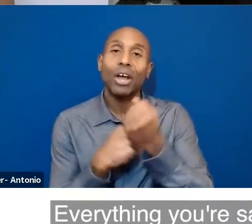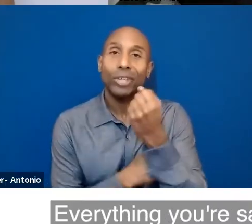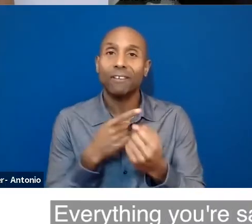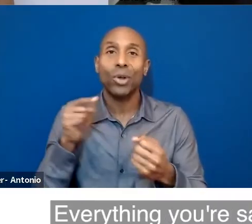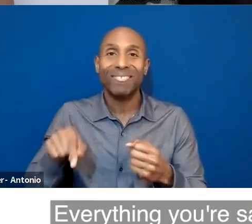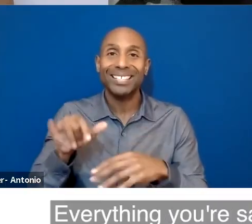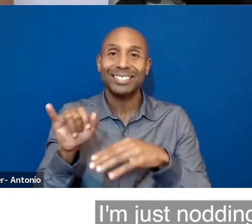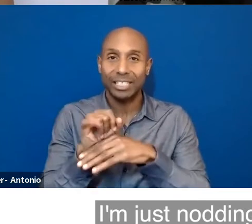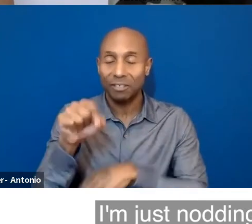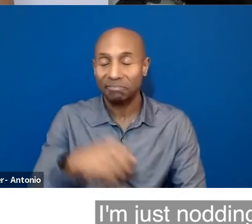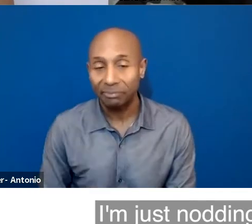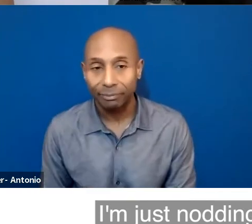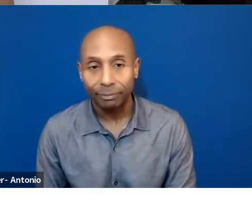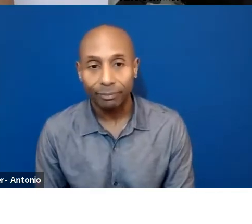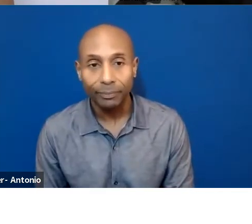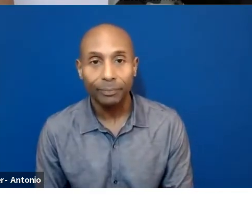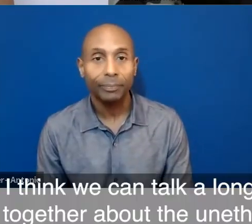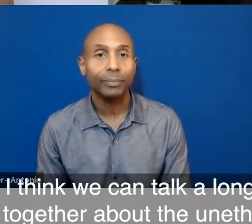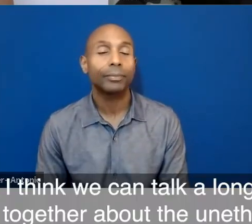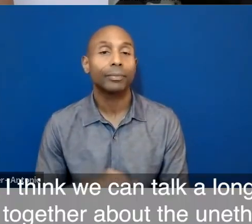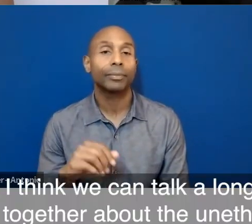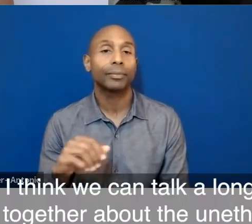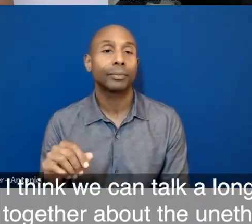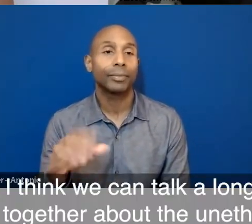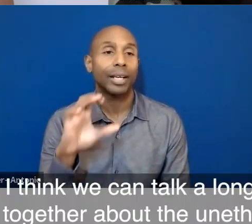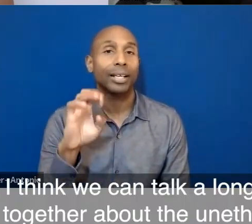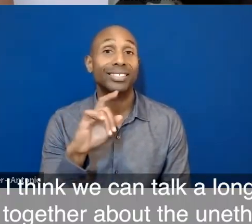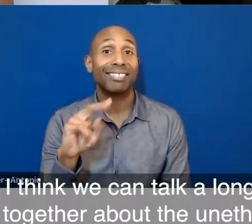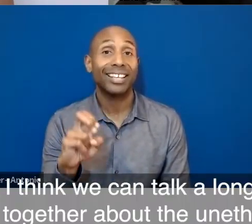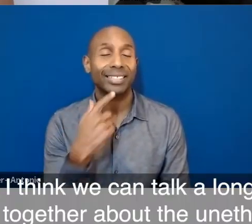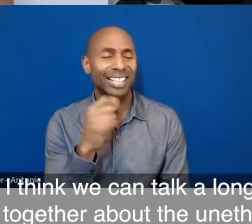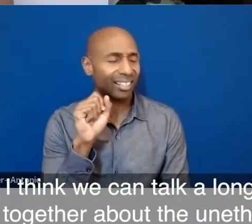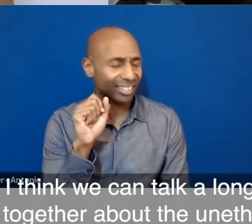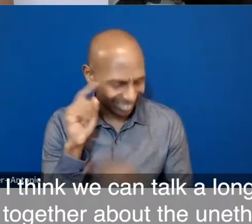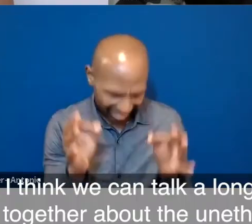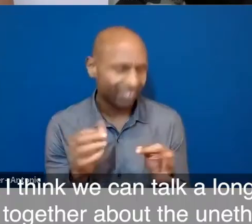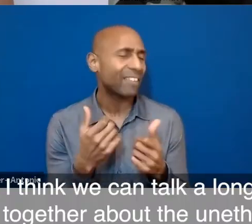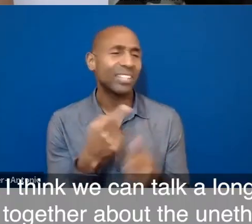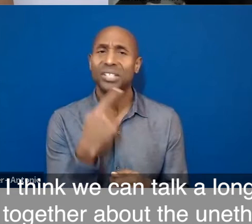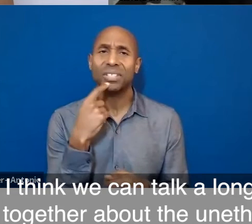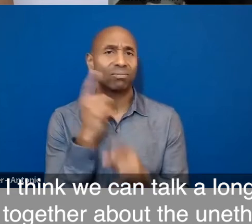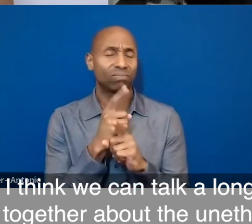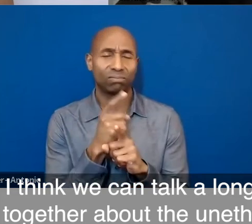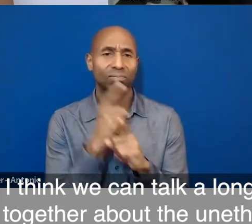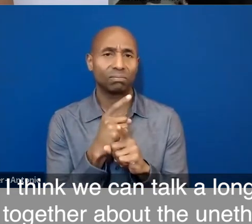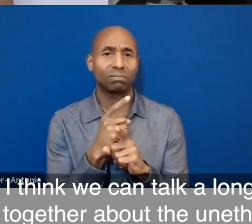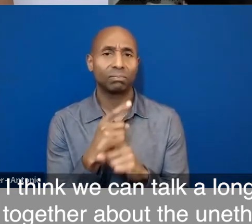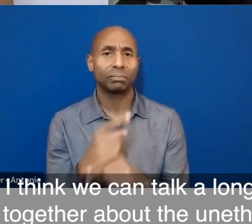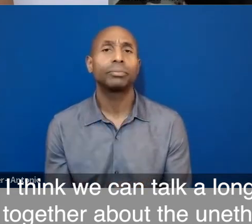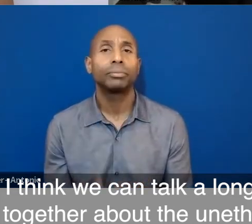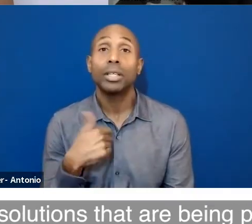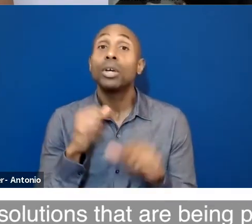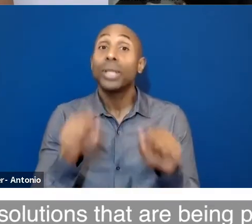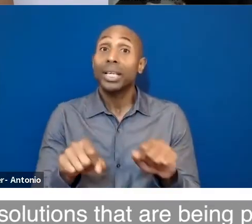Absolutely. Everything you're saying, I'm just nodding. I think we can talk long and large together about the